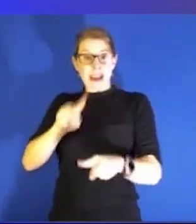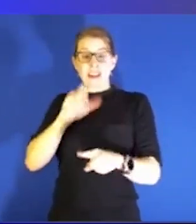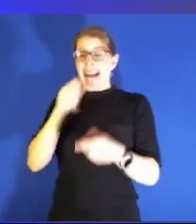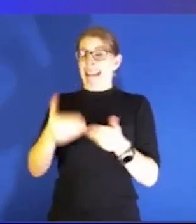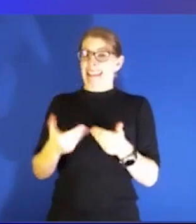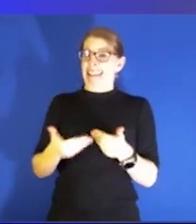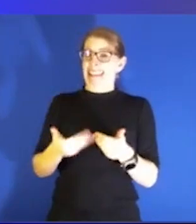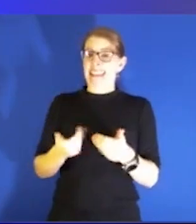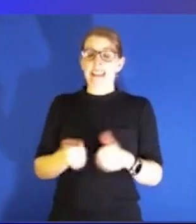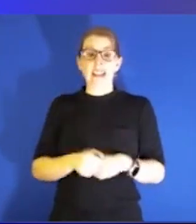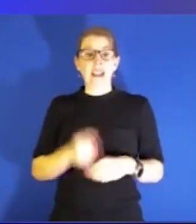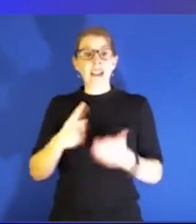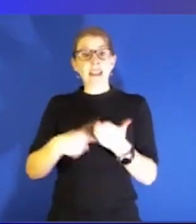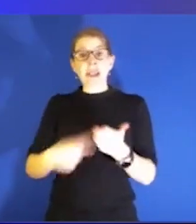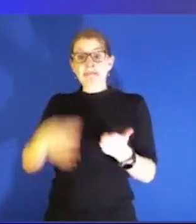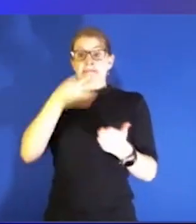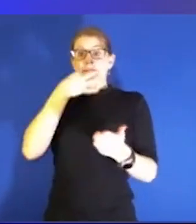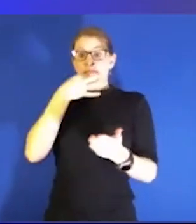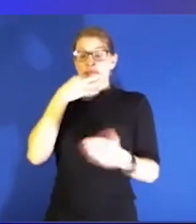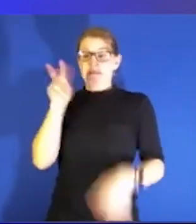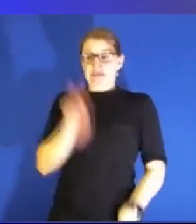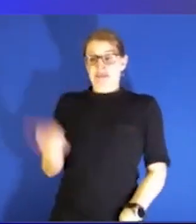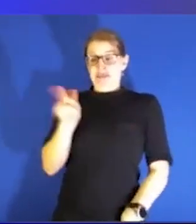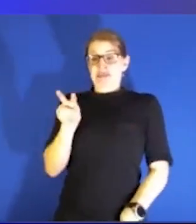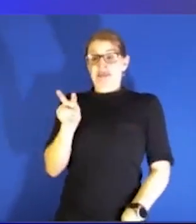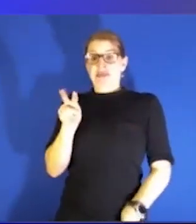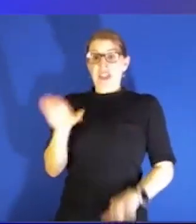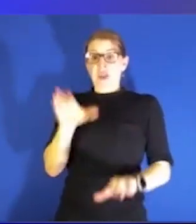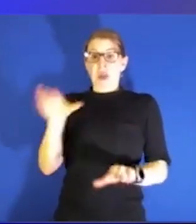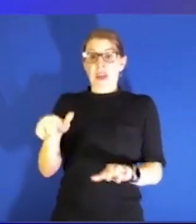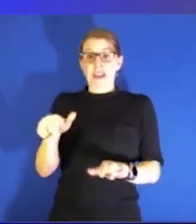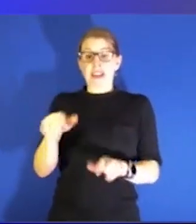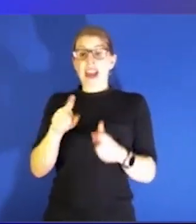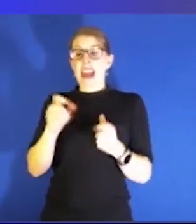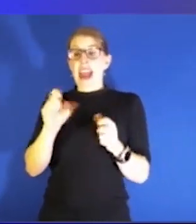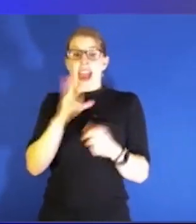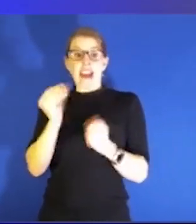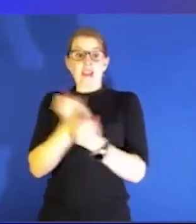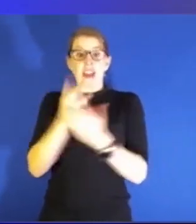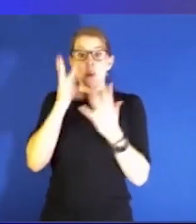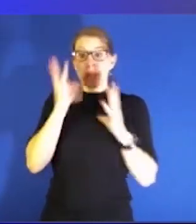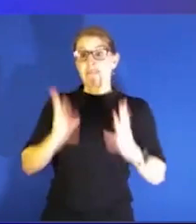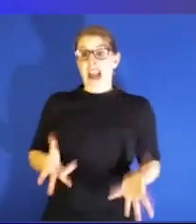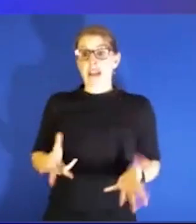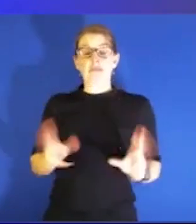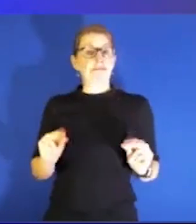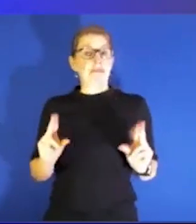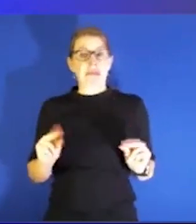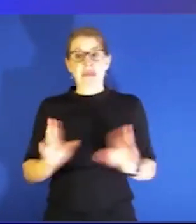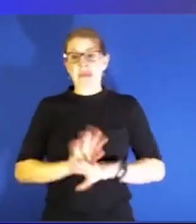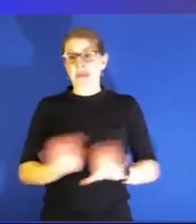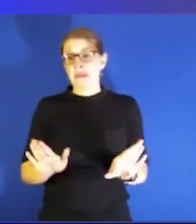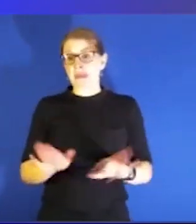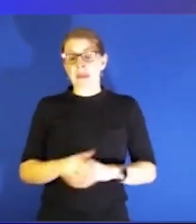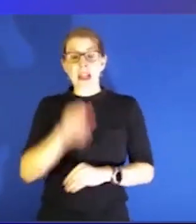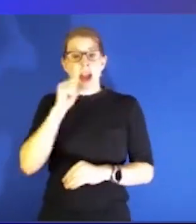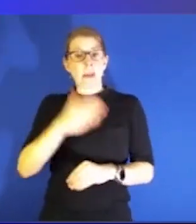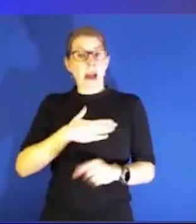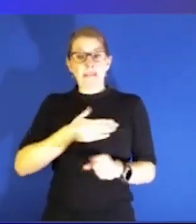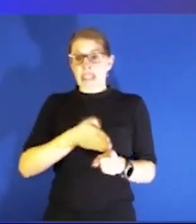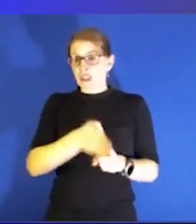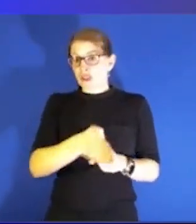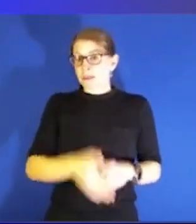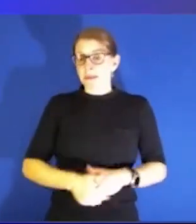sometimes the experts are looked at as like, well, just do this and everything will be fine. So that's not the case in my field. So I